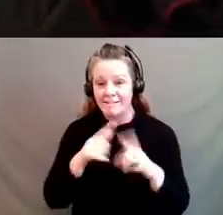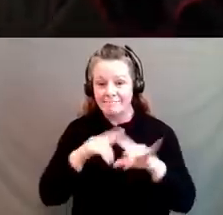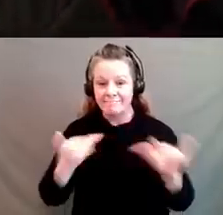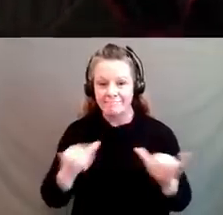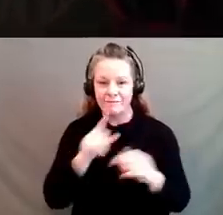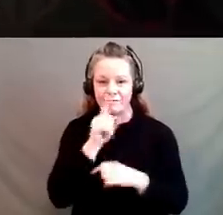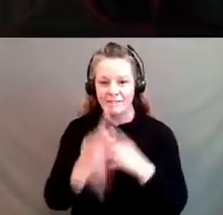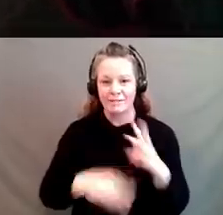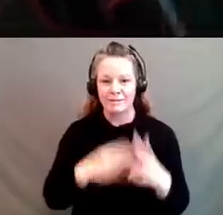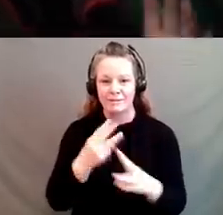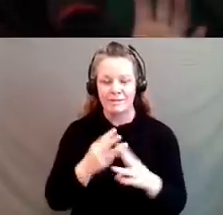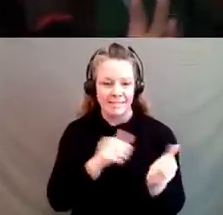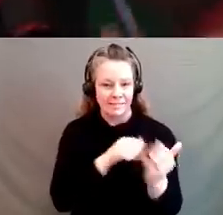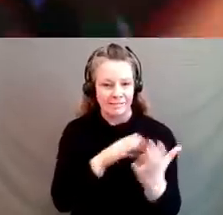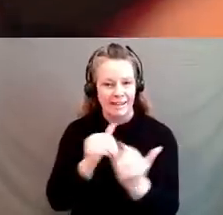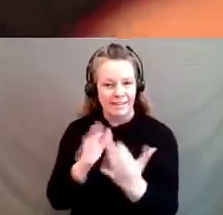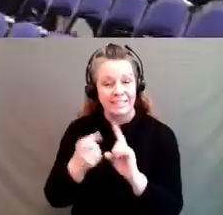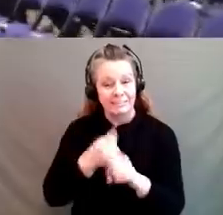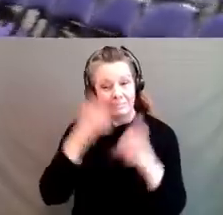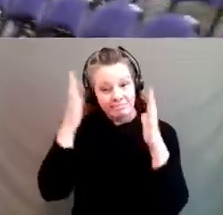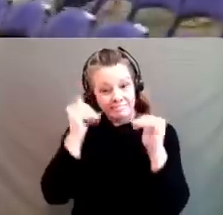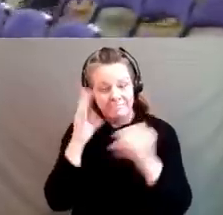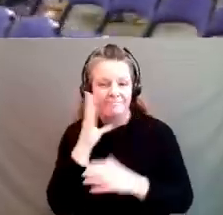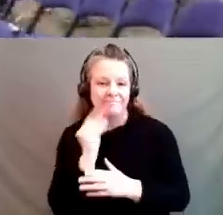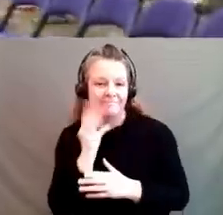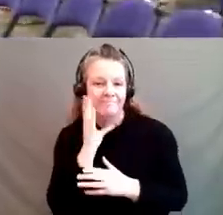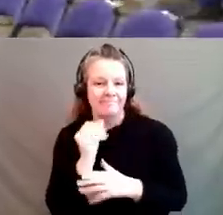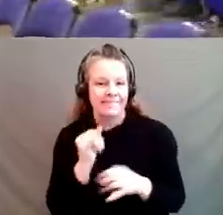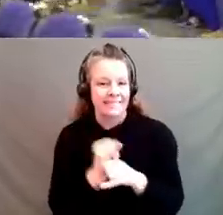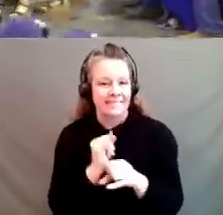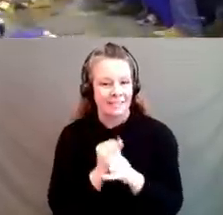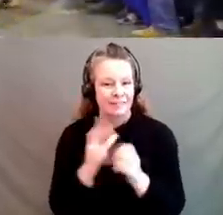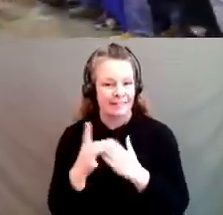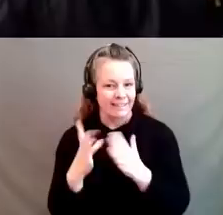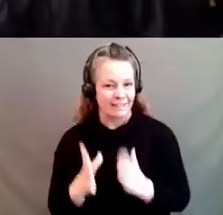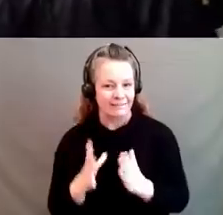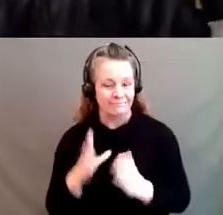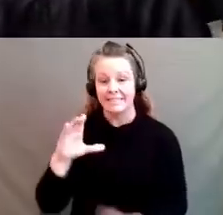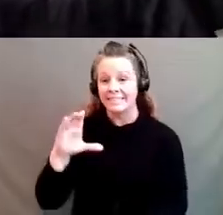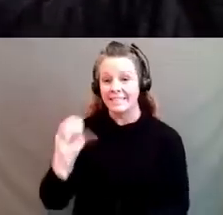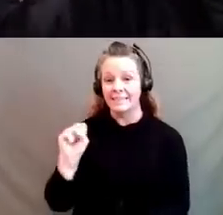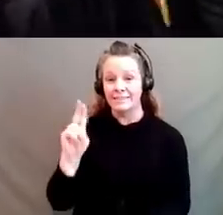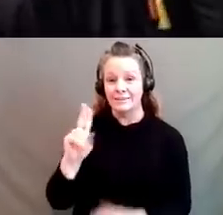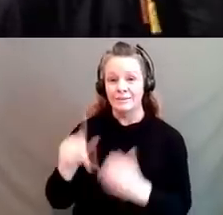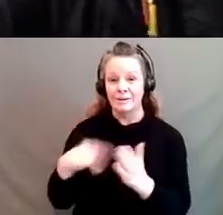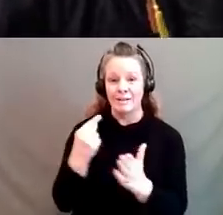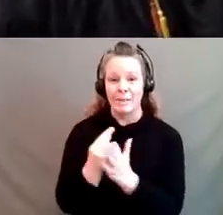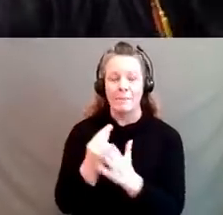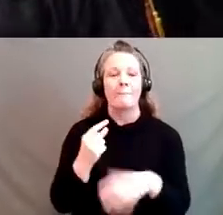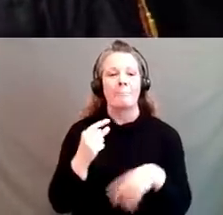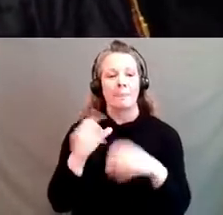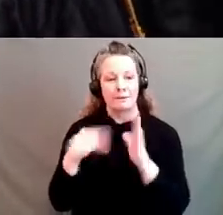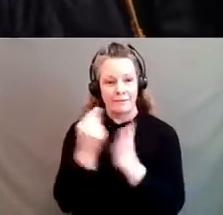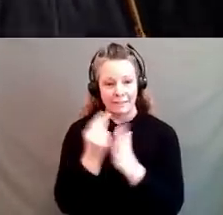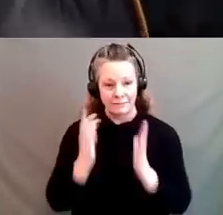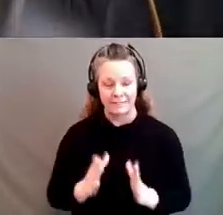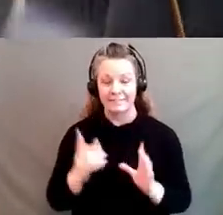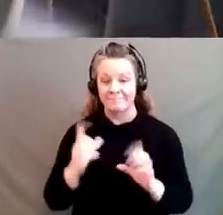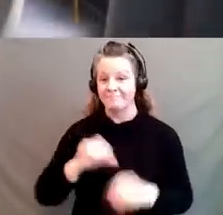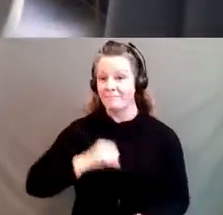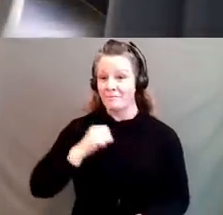respected, experienced industry leaders. CSU Global graduates, our proud Golden